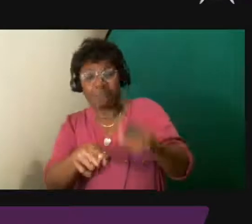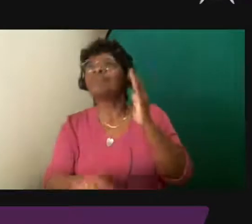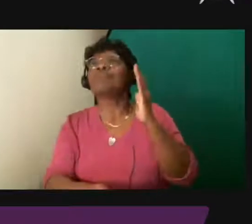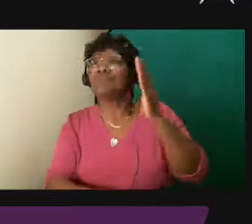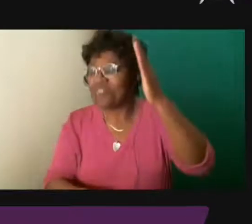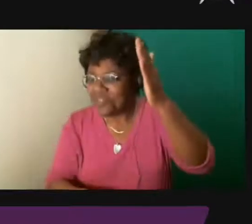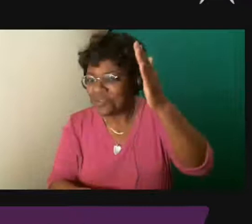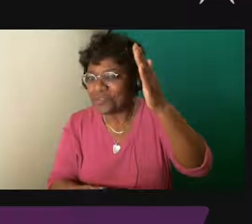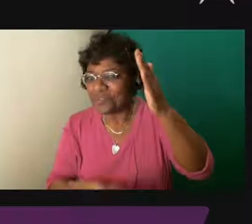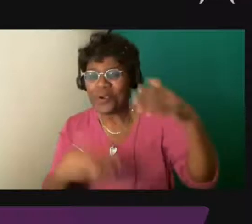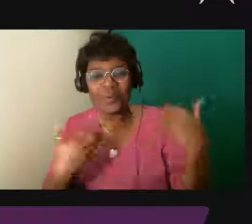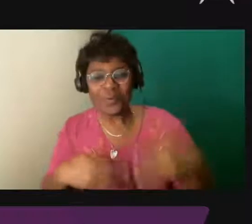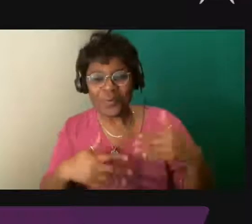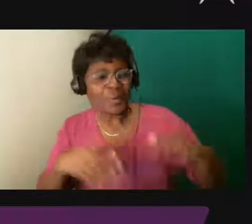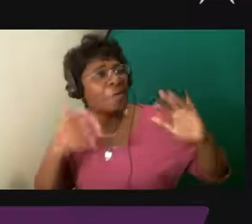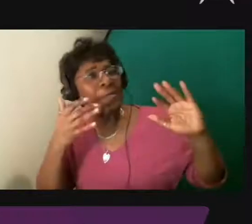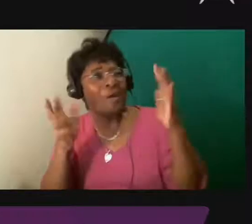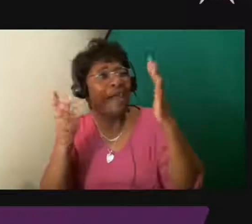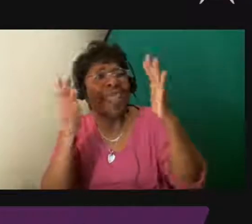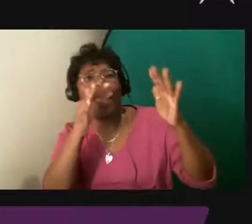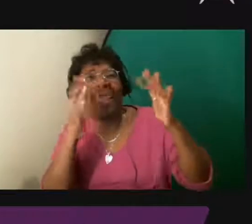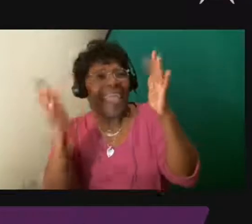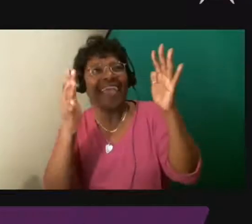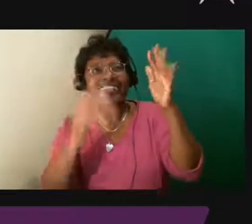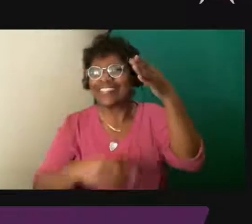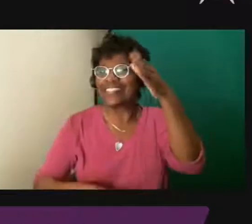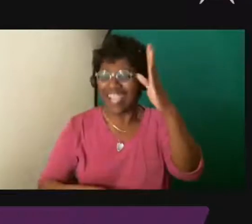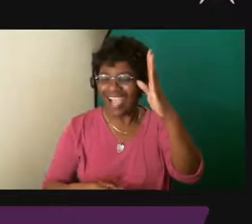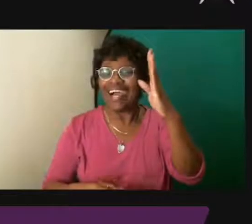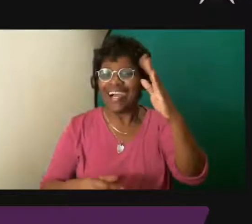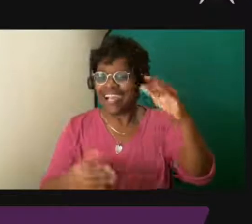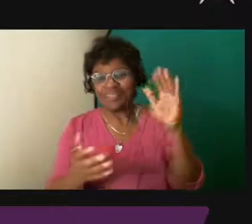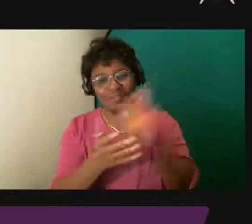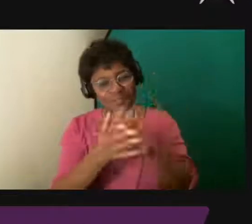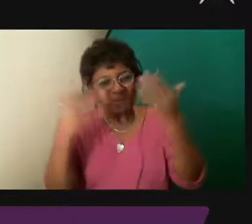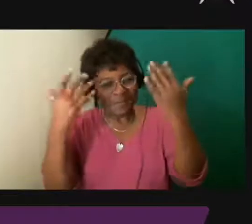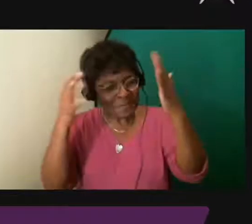day. And I'm going to praise him now for that day.